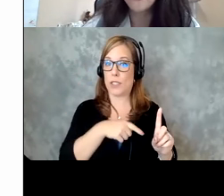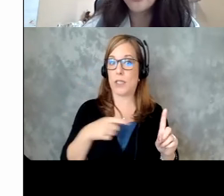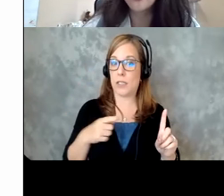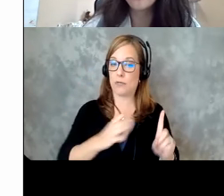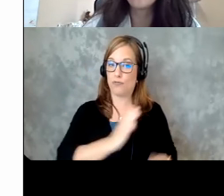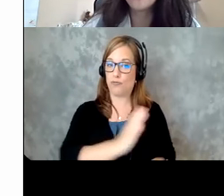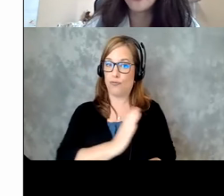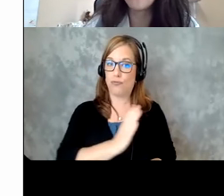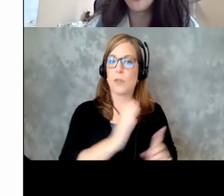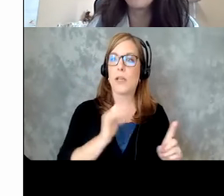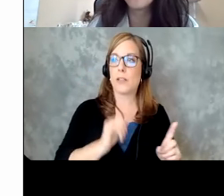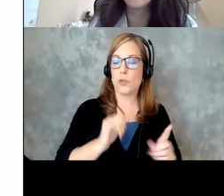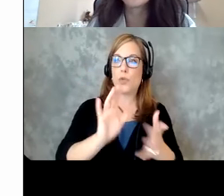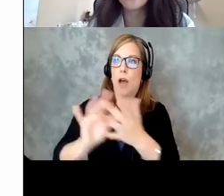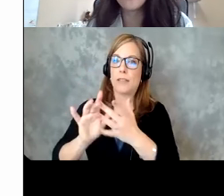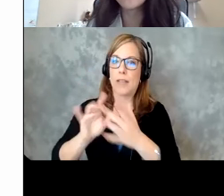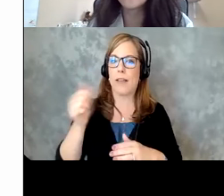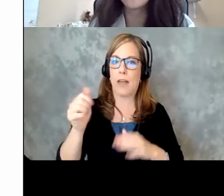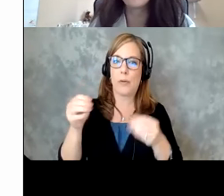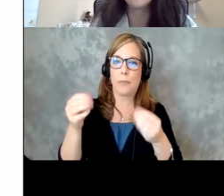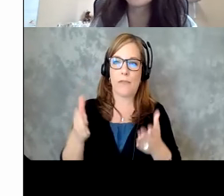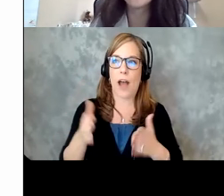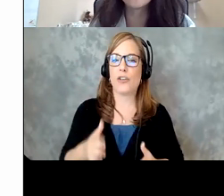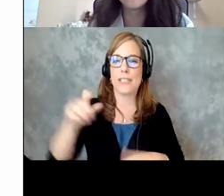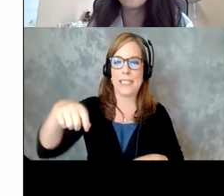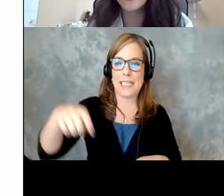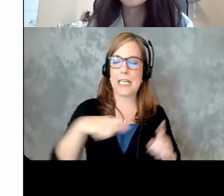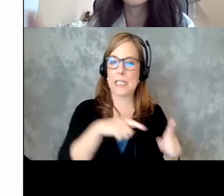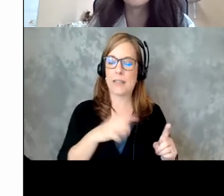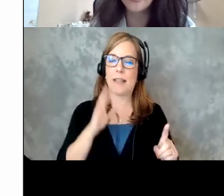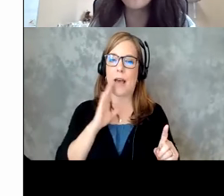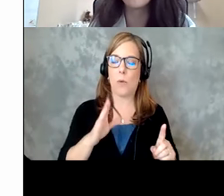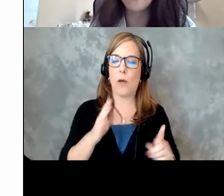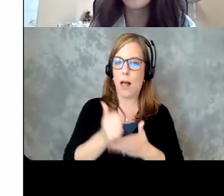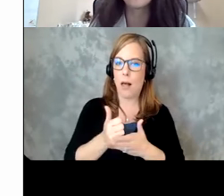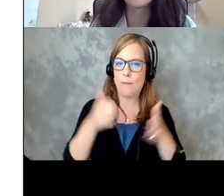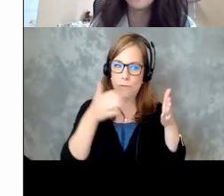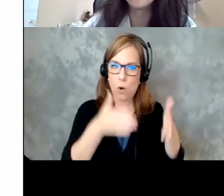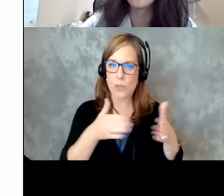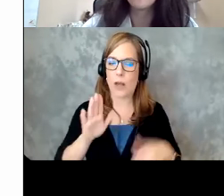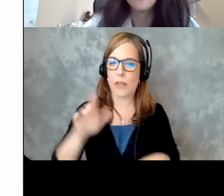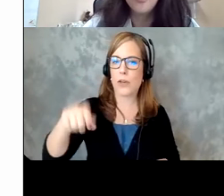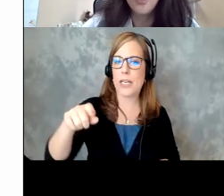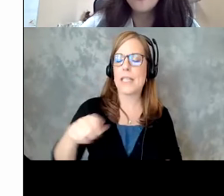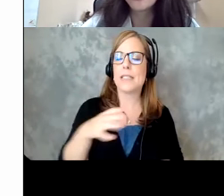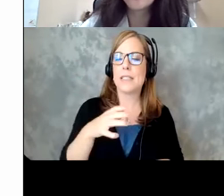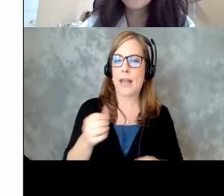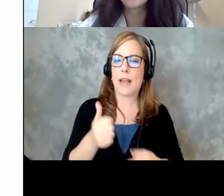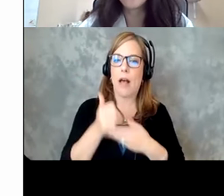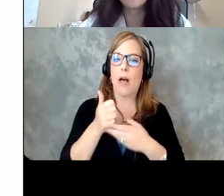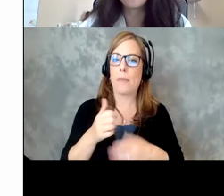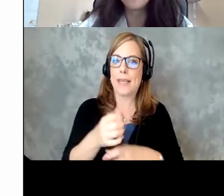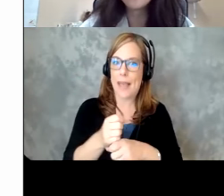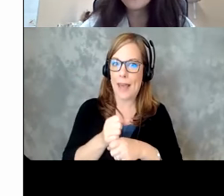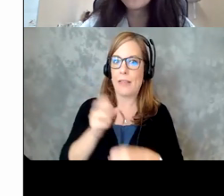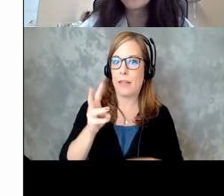person coordinating those services will really kind of help bridge those silos between the members' physical health needs and their kind of wraparound needs, such